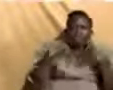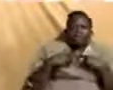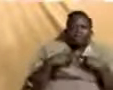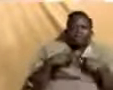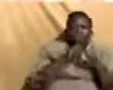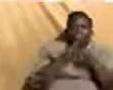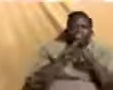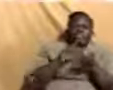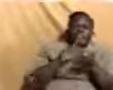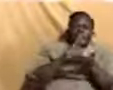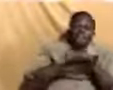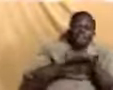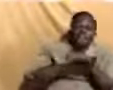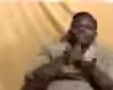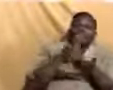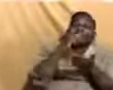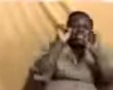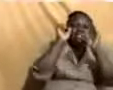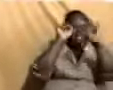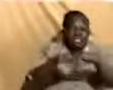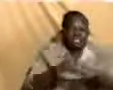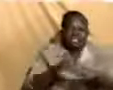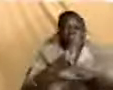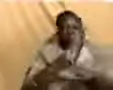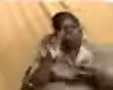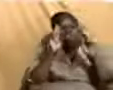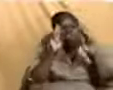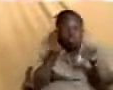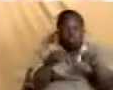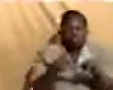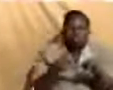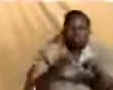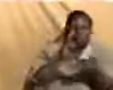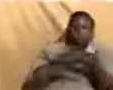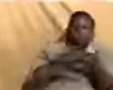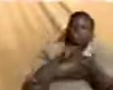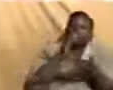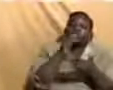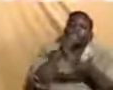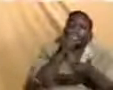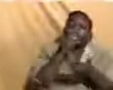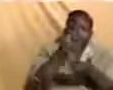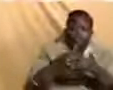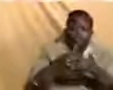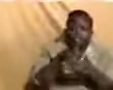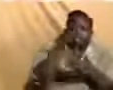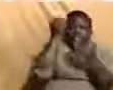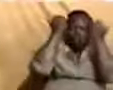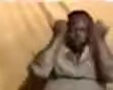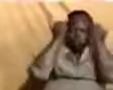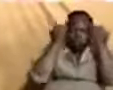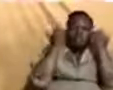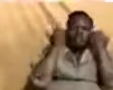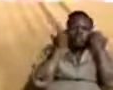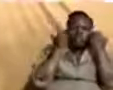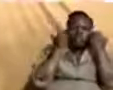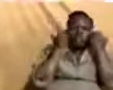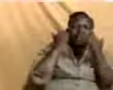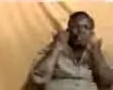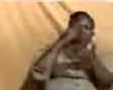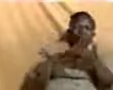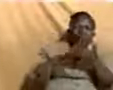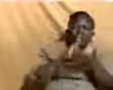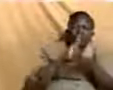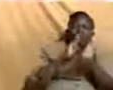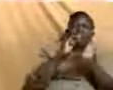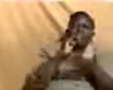basically say yes or no to the bill. What was not said before this court was, what are the contents